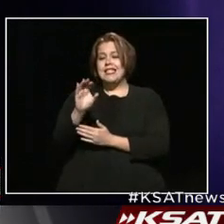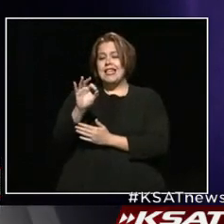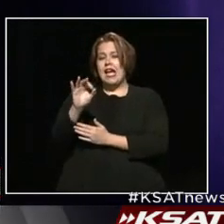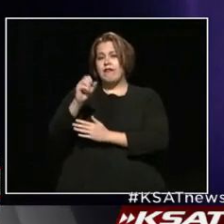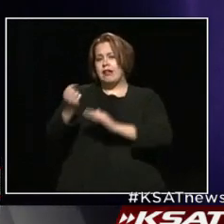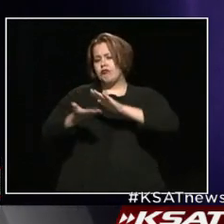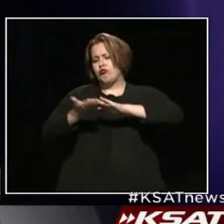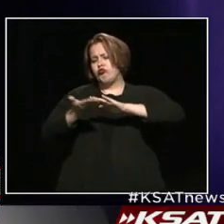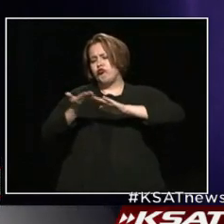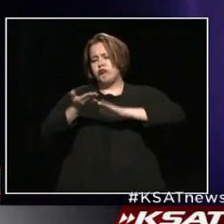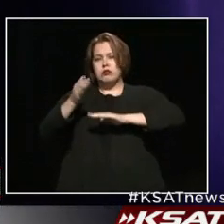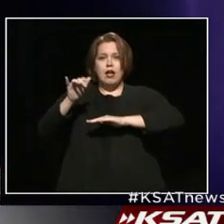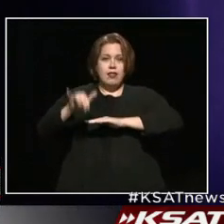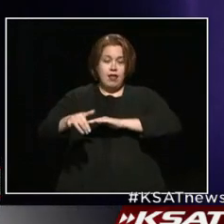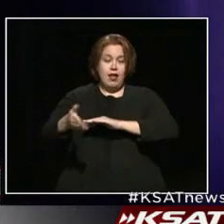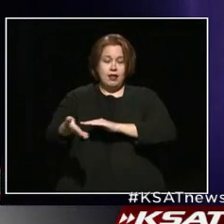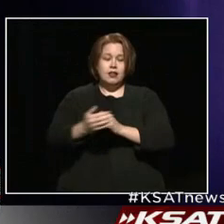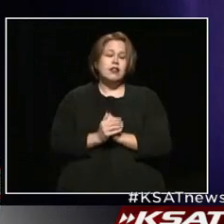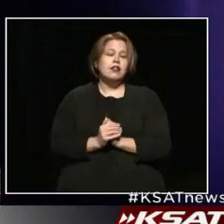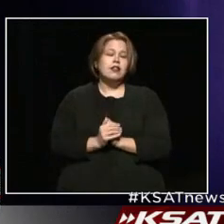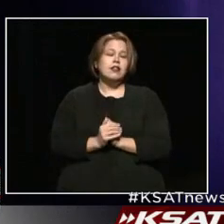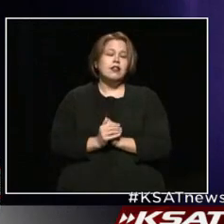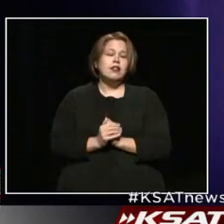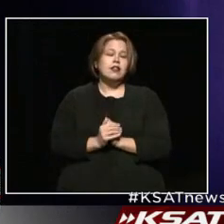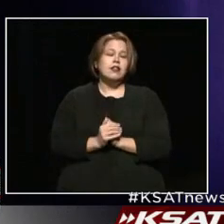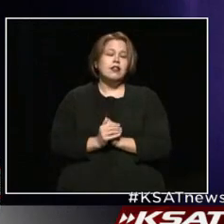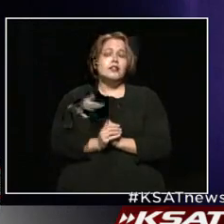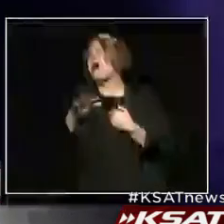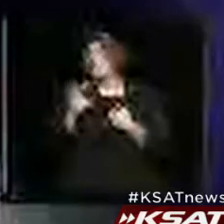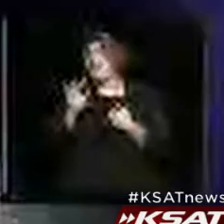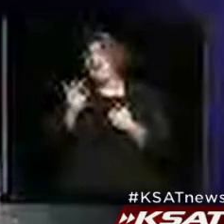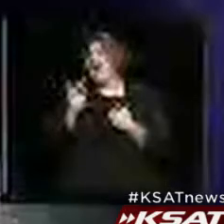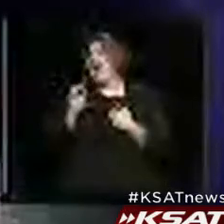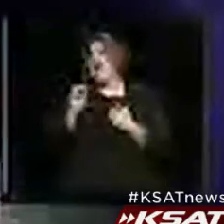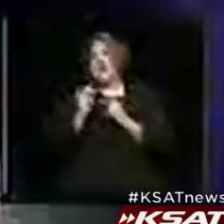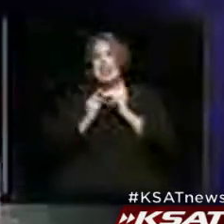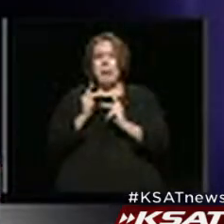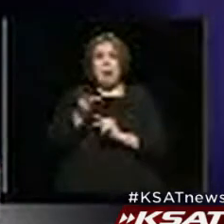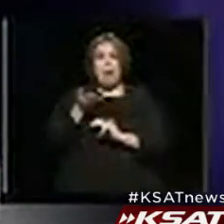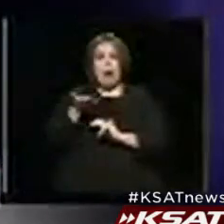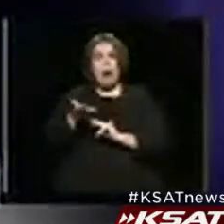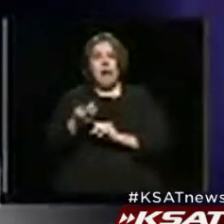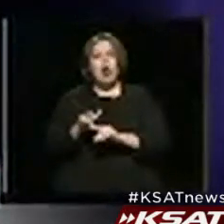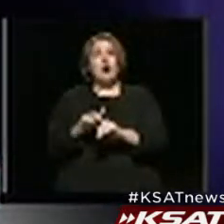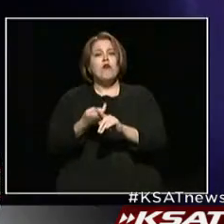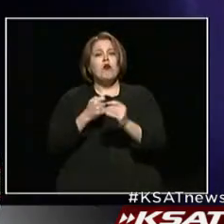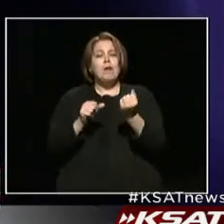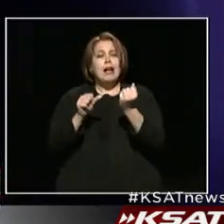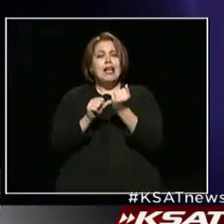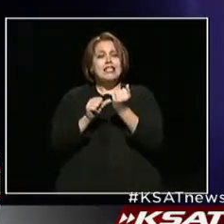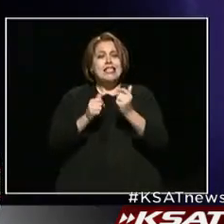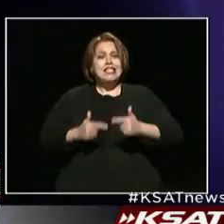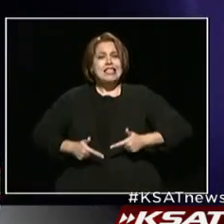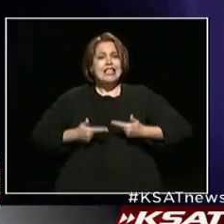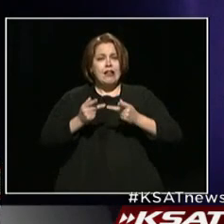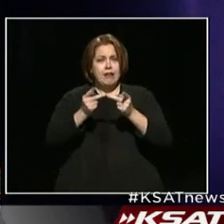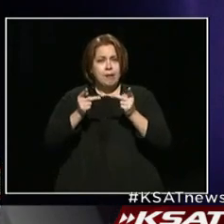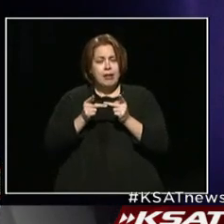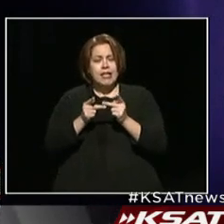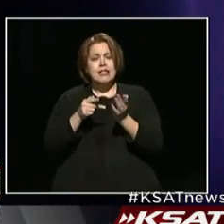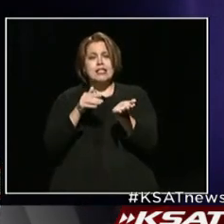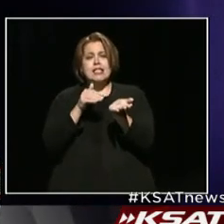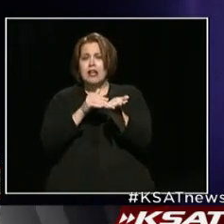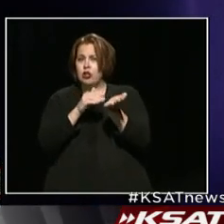that operation. And we have something like 80 people there that have come from assisted nursing home,